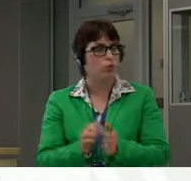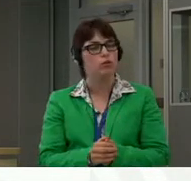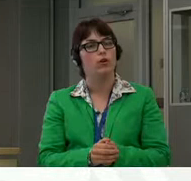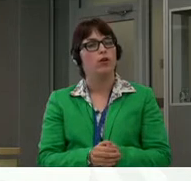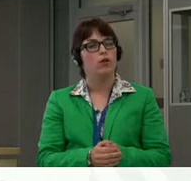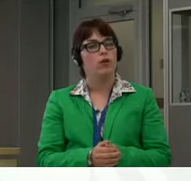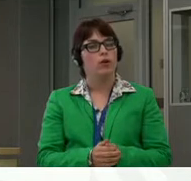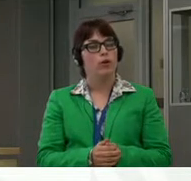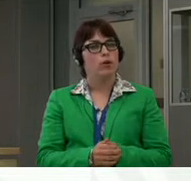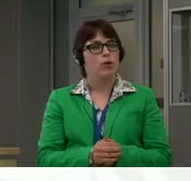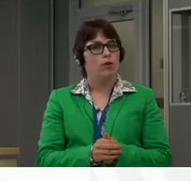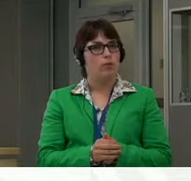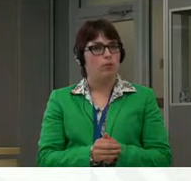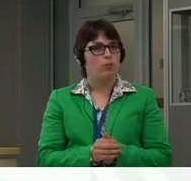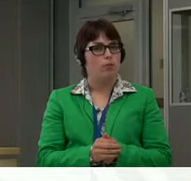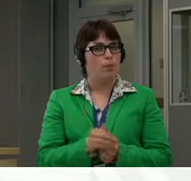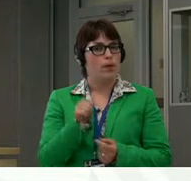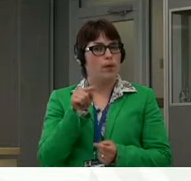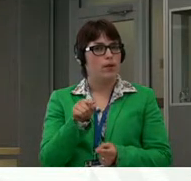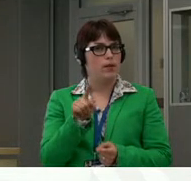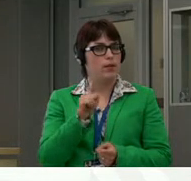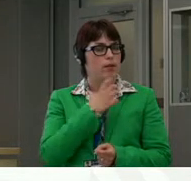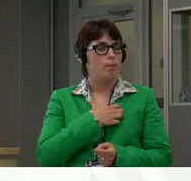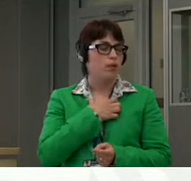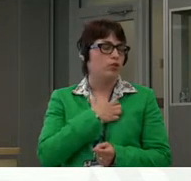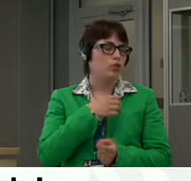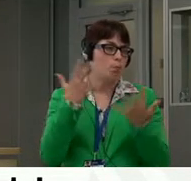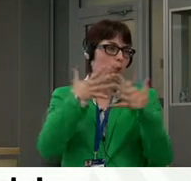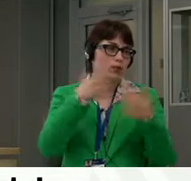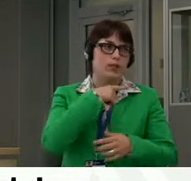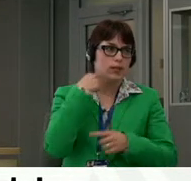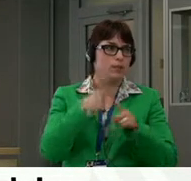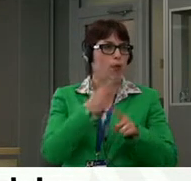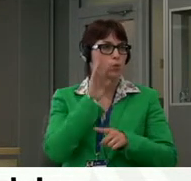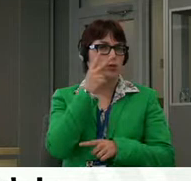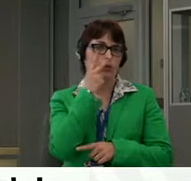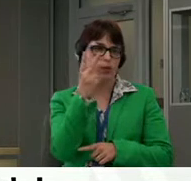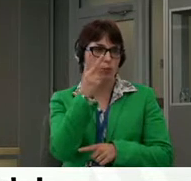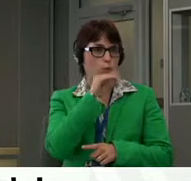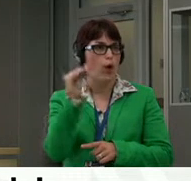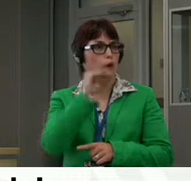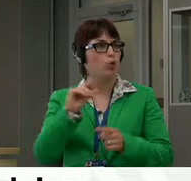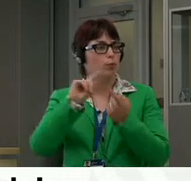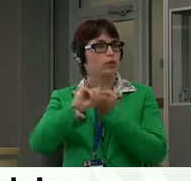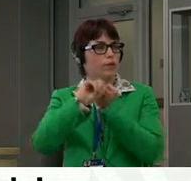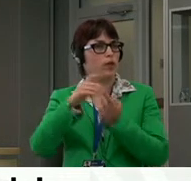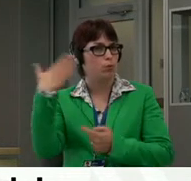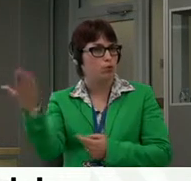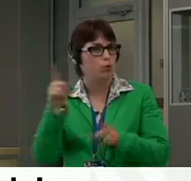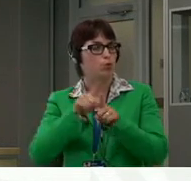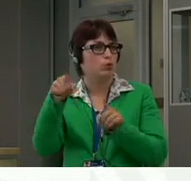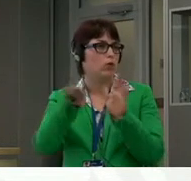political will and vision from the European Union and also its member states.